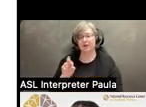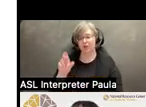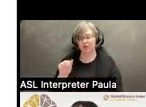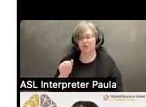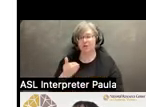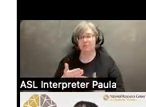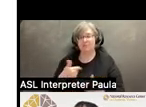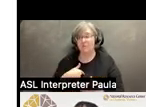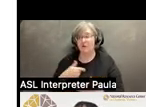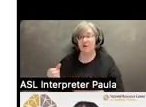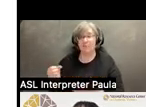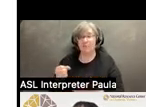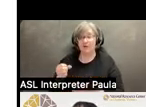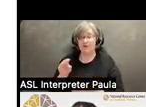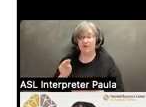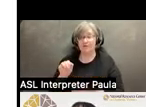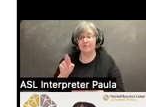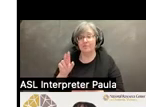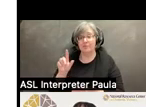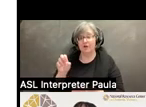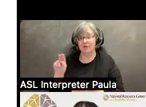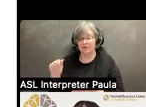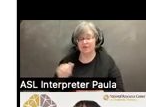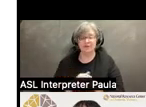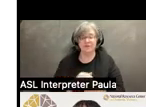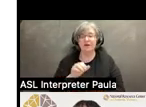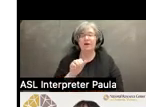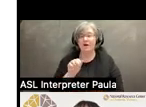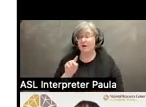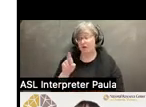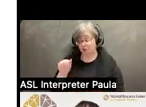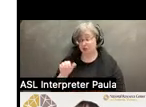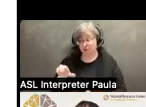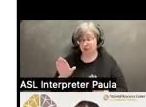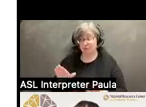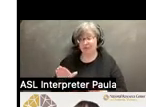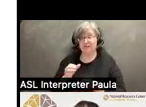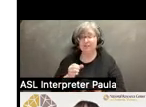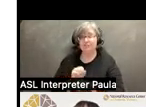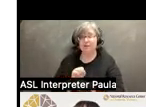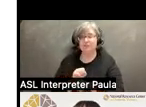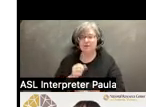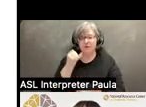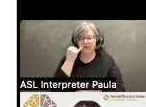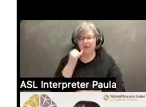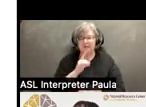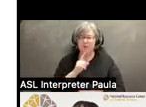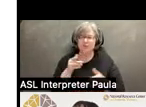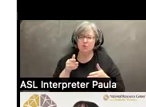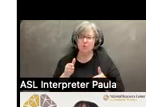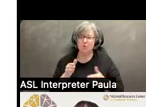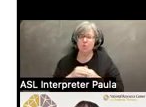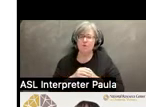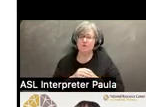in Marlena was, Andrea, and you did a great job with this, but if there's a way